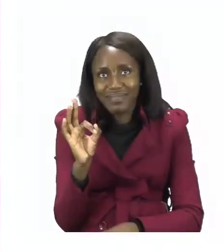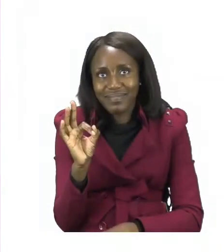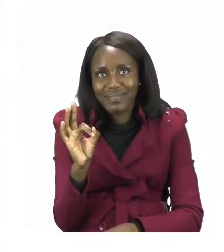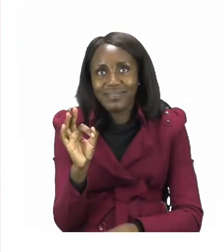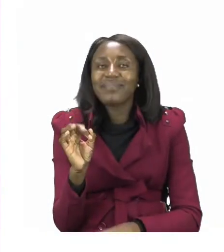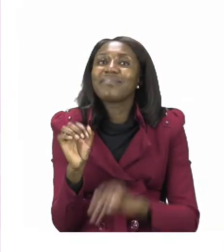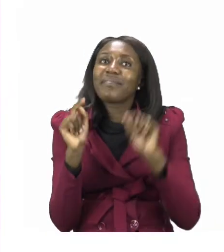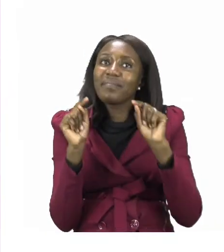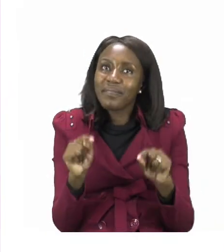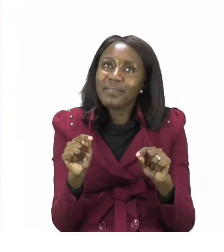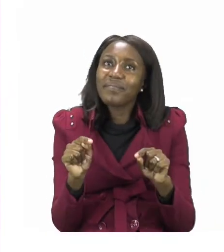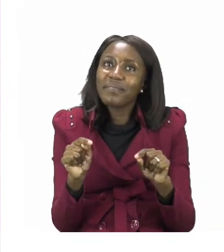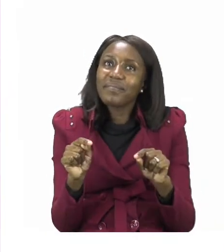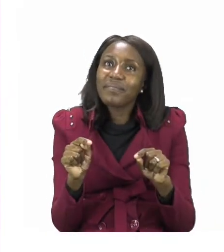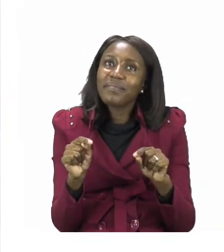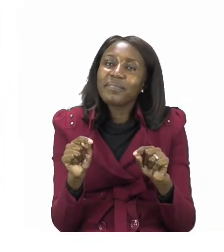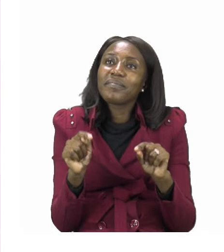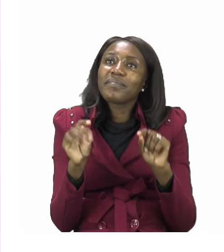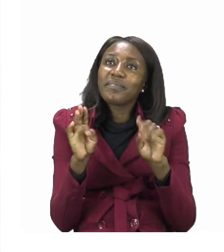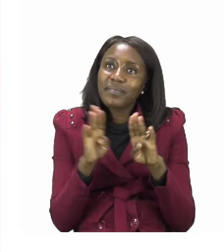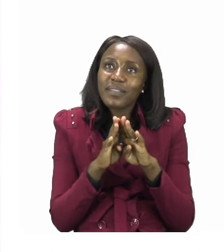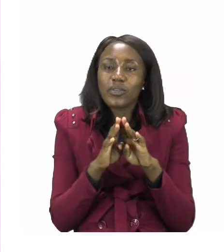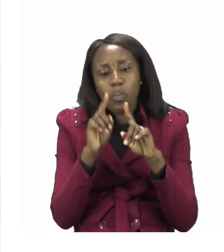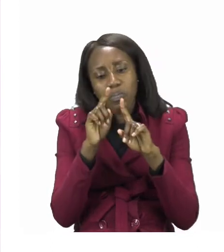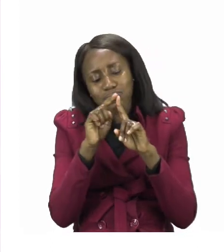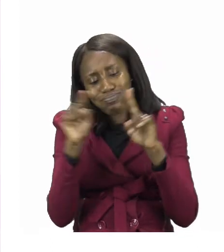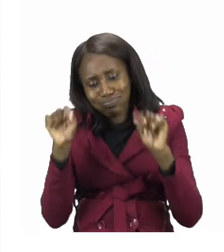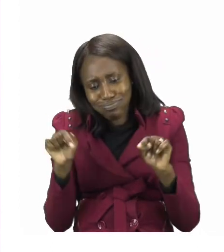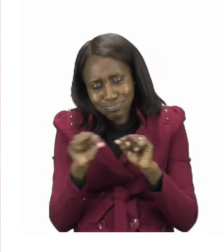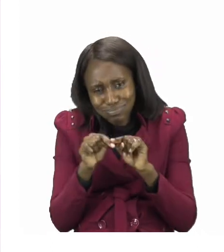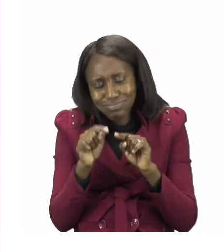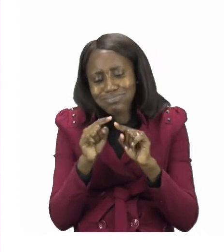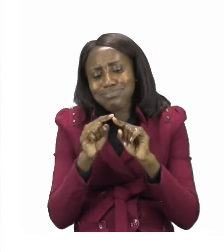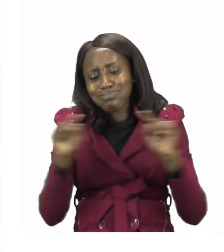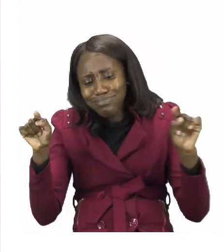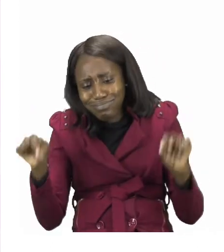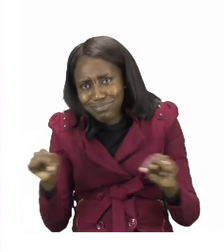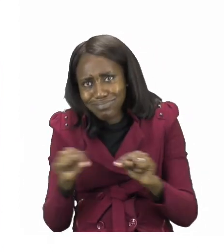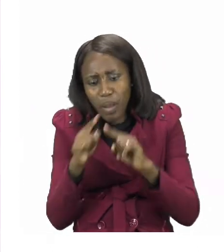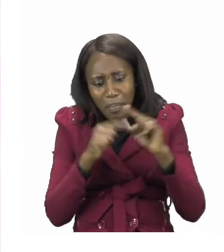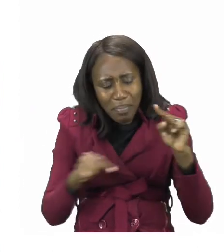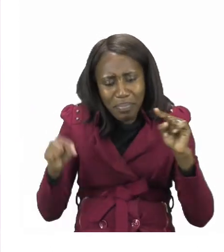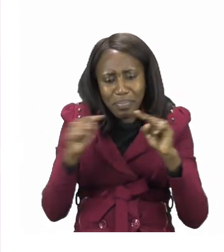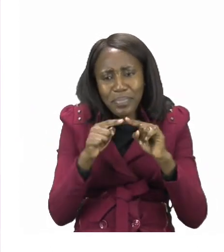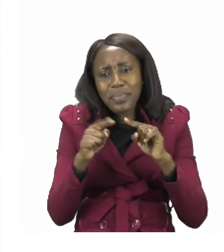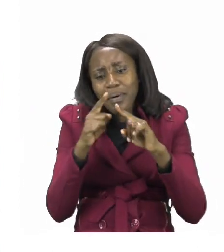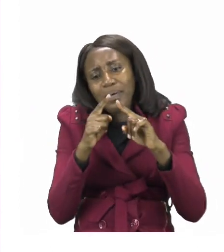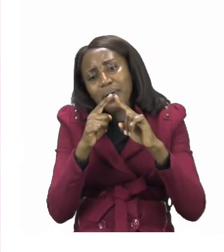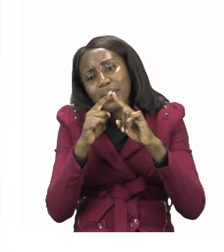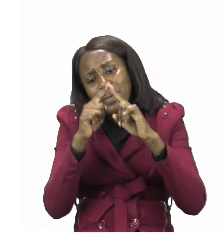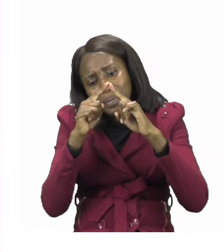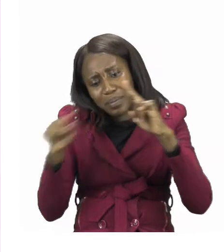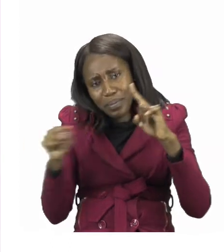page 29, we are going to do geometry. We are going to compare the 2D and